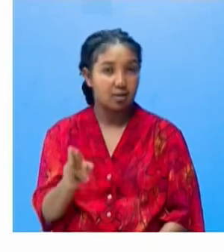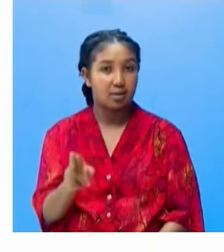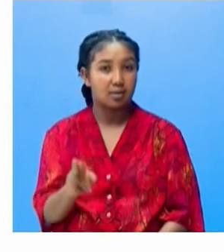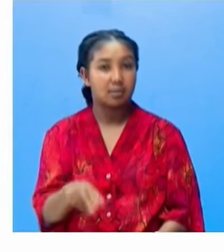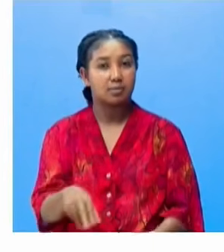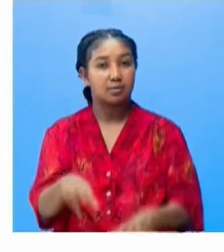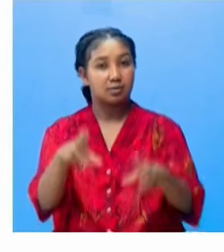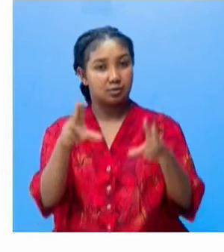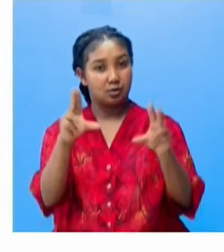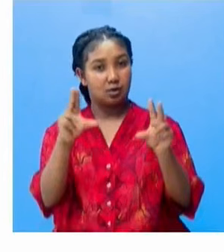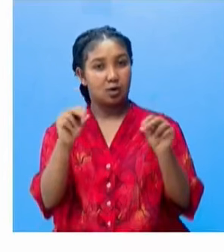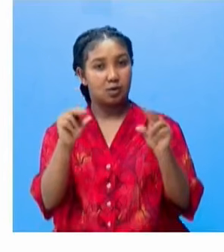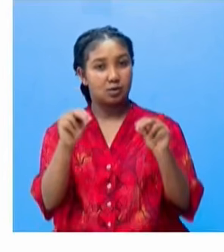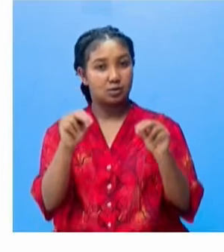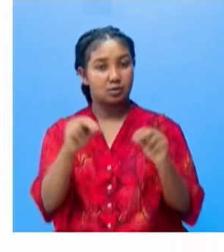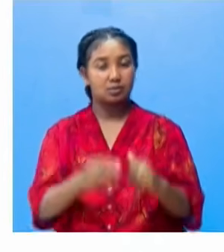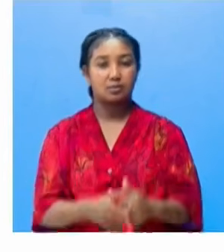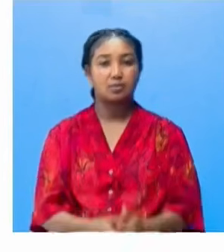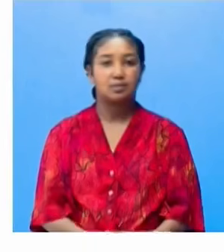not